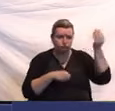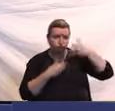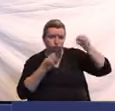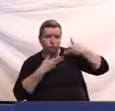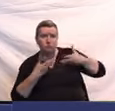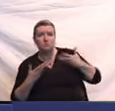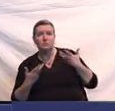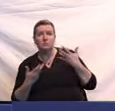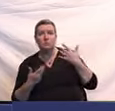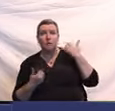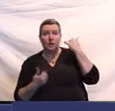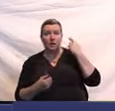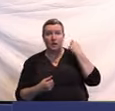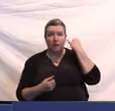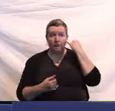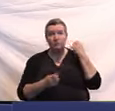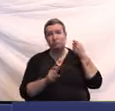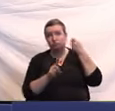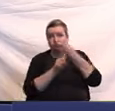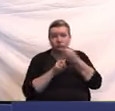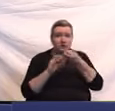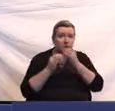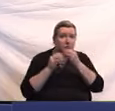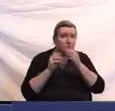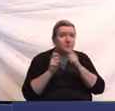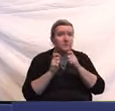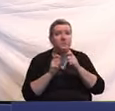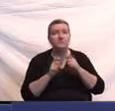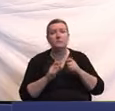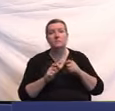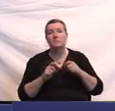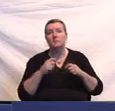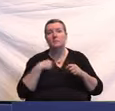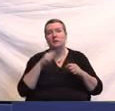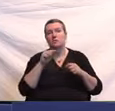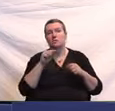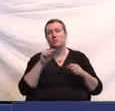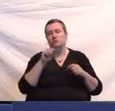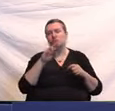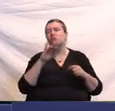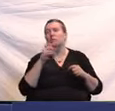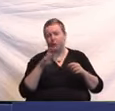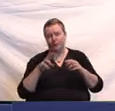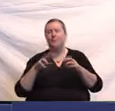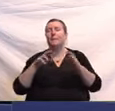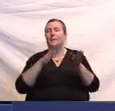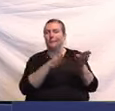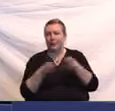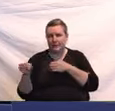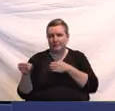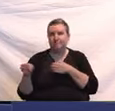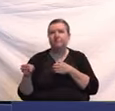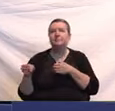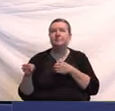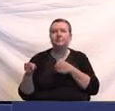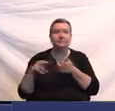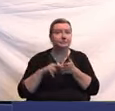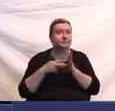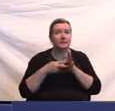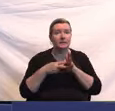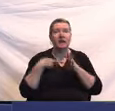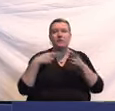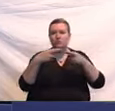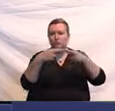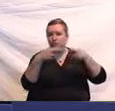plan. So we would know how the hospital is doing regionally. I'm on the call with the